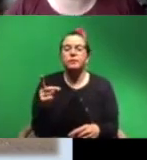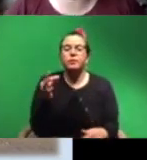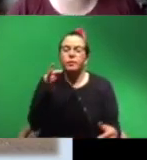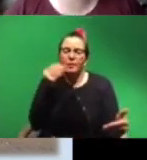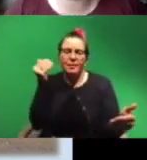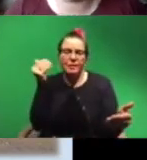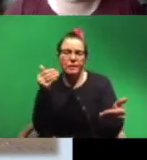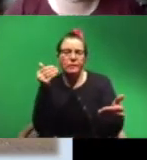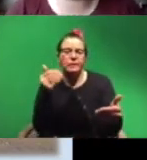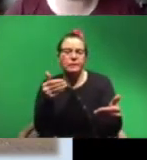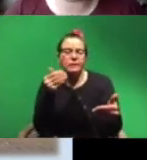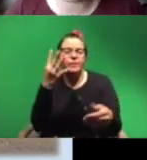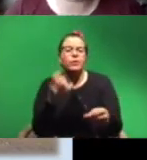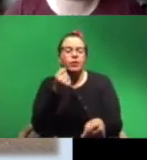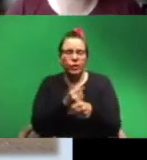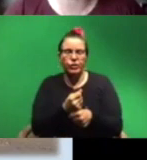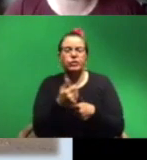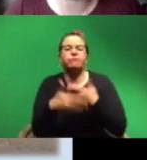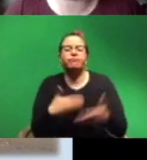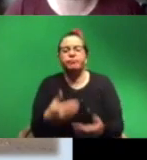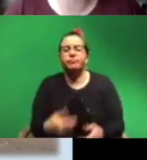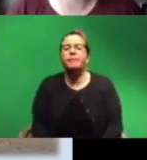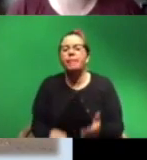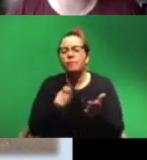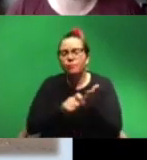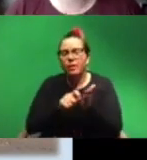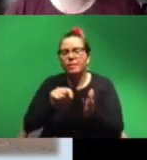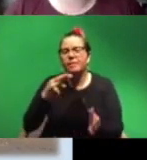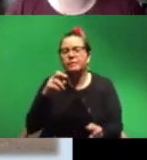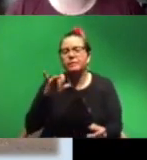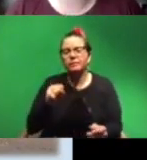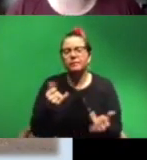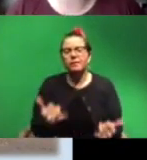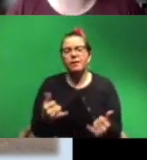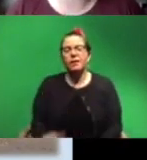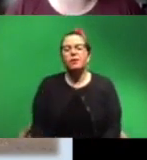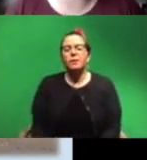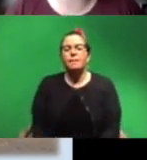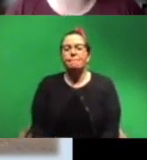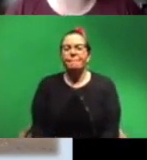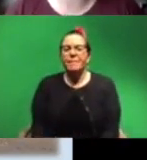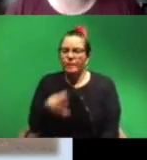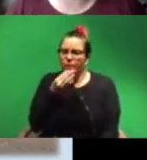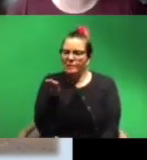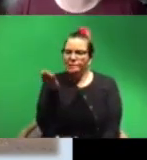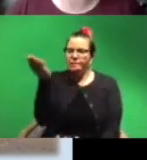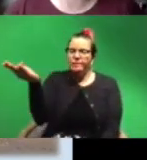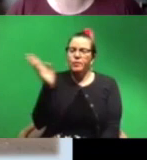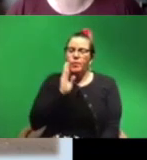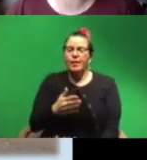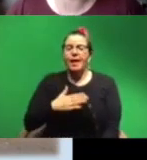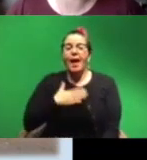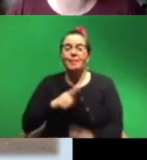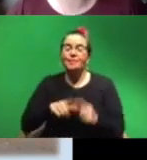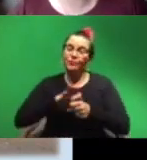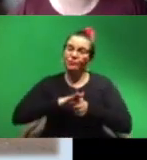4 years of having done. I'm writing up my thesis now. Its hand-in is imminent. So it's a happy but stressful time